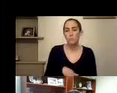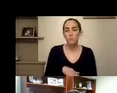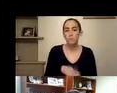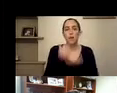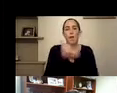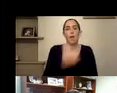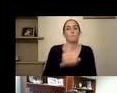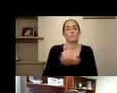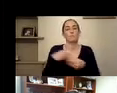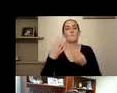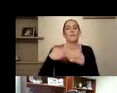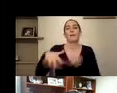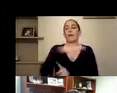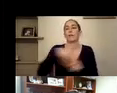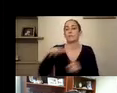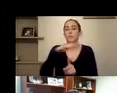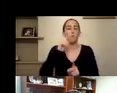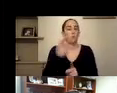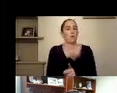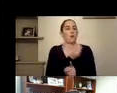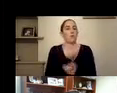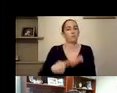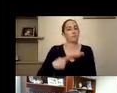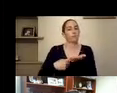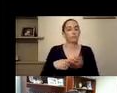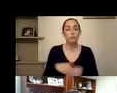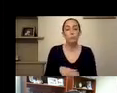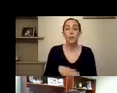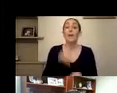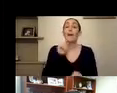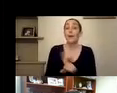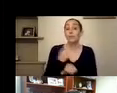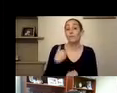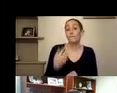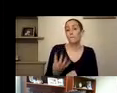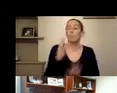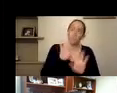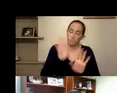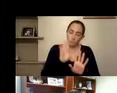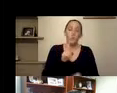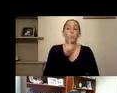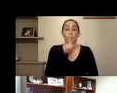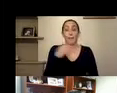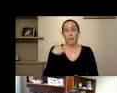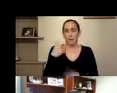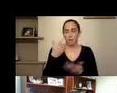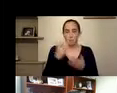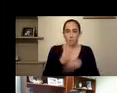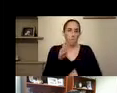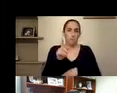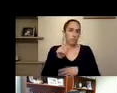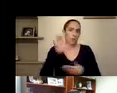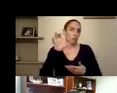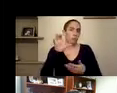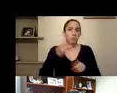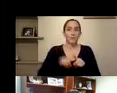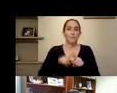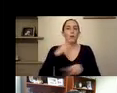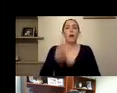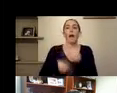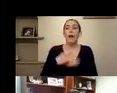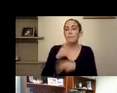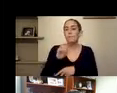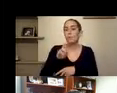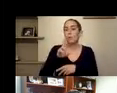of vaccination. So there actually are there are actually hundreds of strains of coronaviruses. Some infect humans,